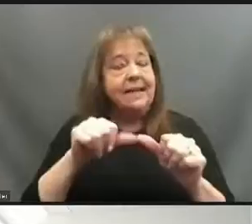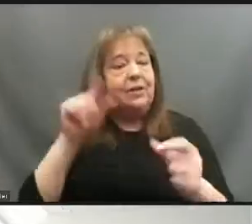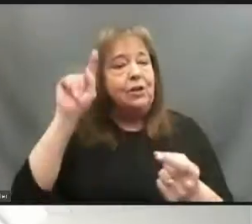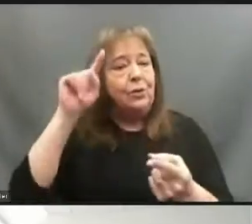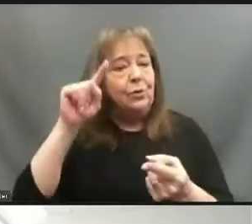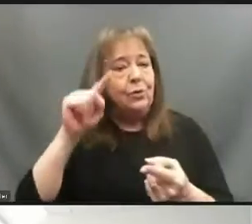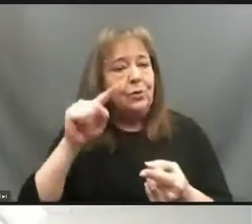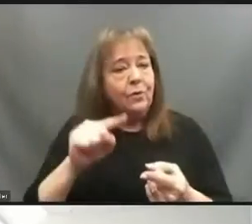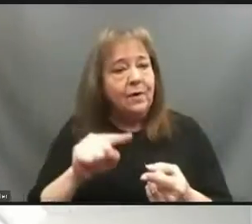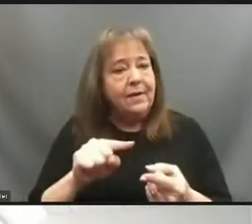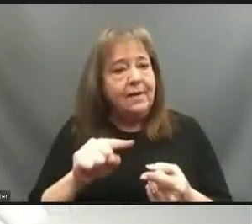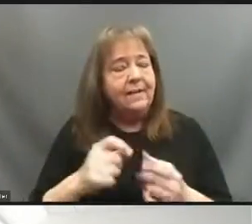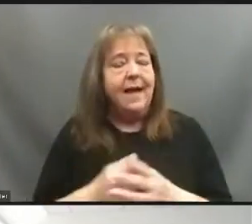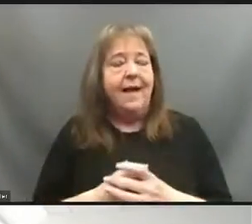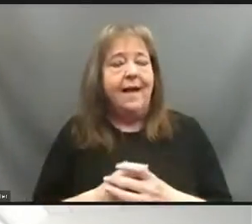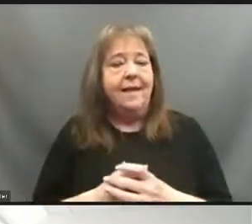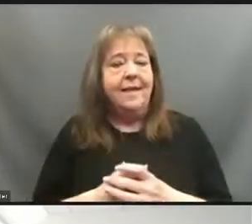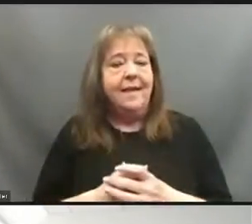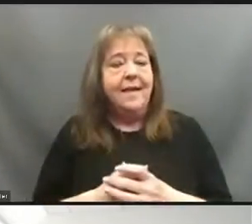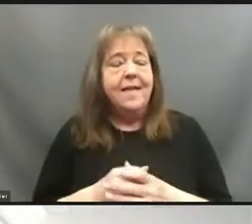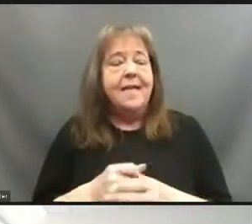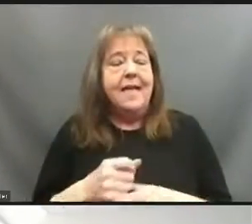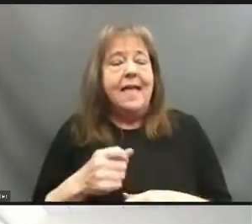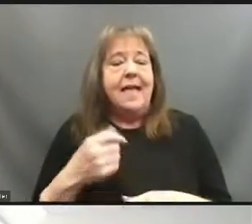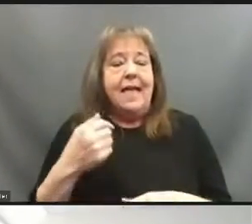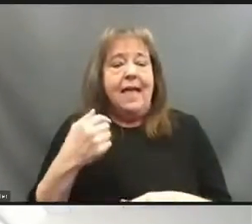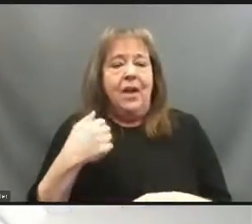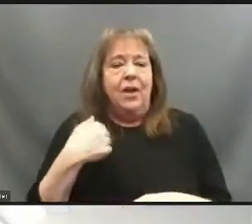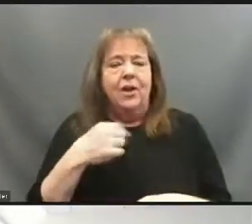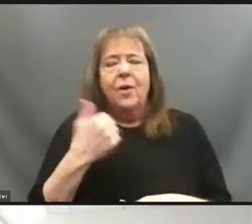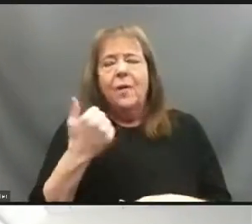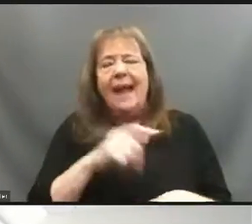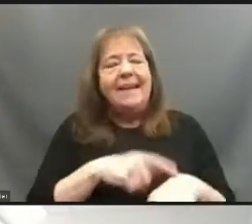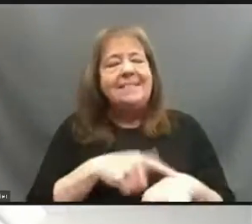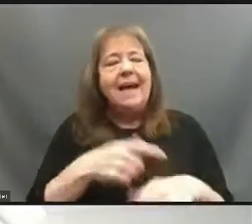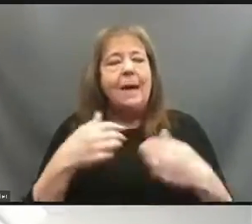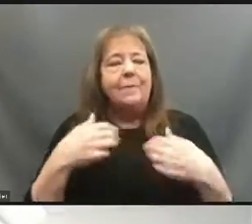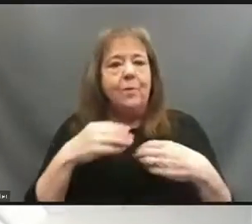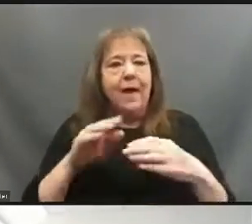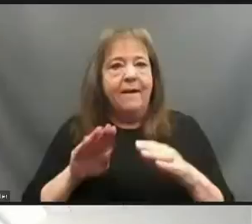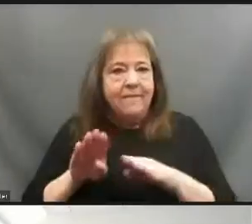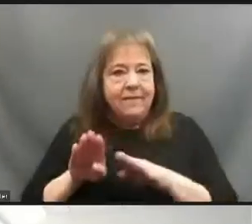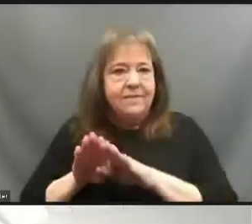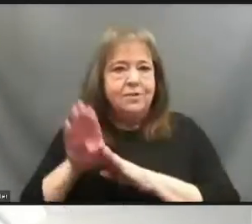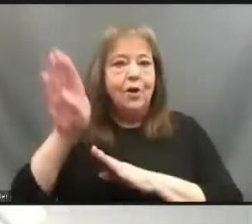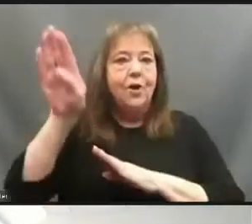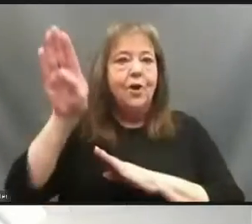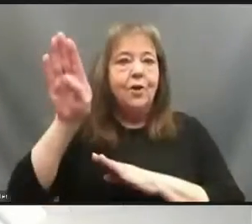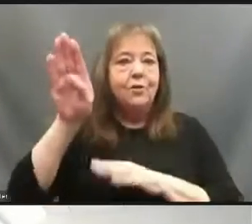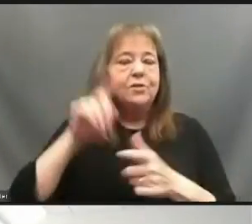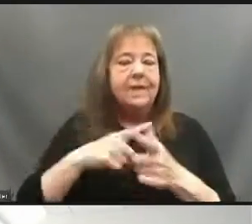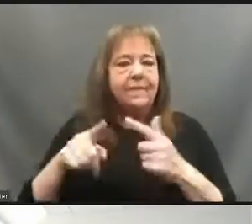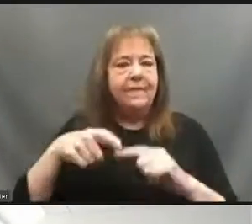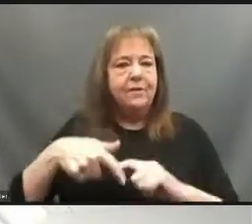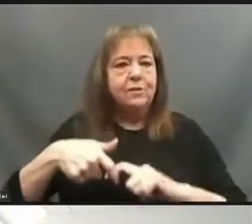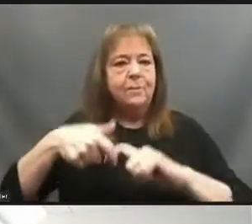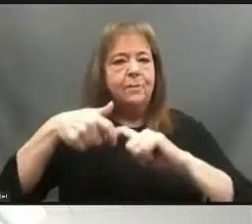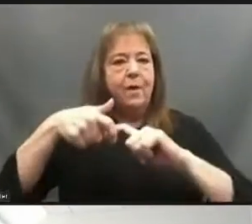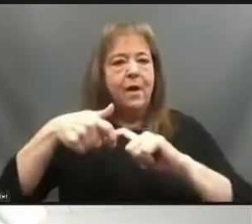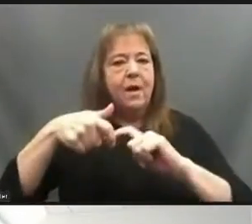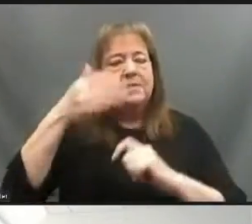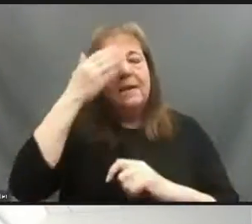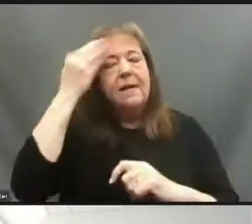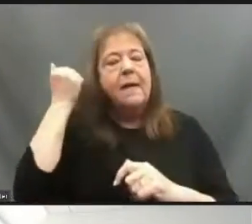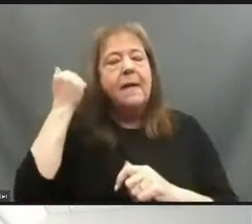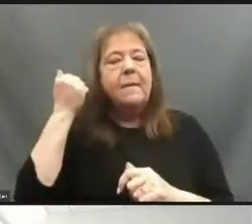have a surge, there's a pause after a surge because we have both the